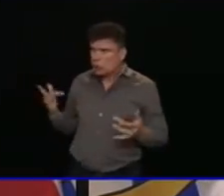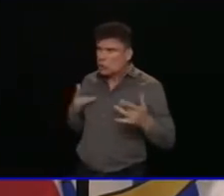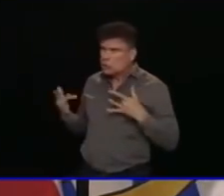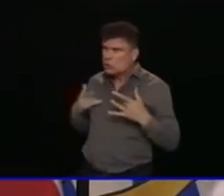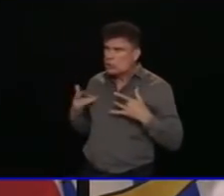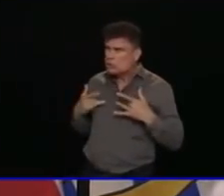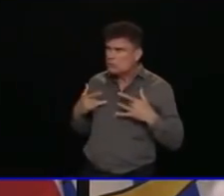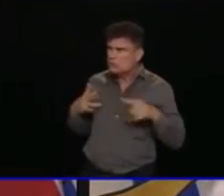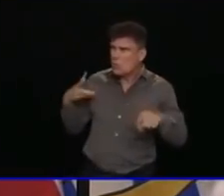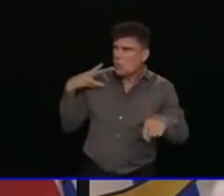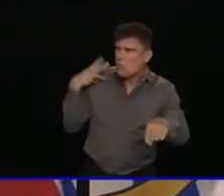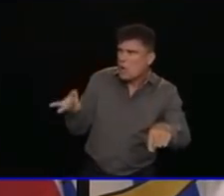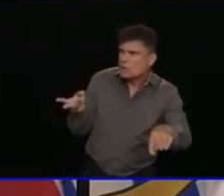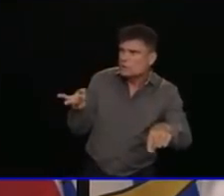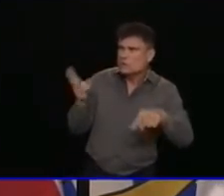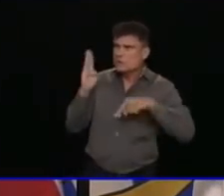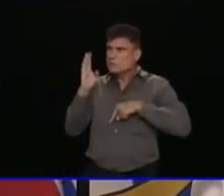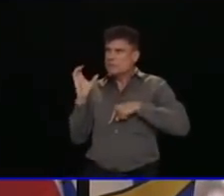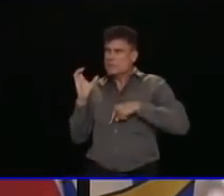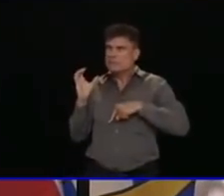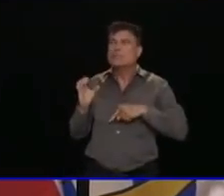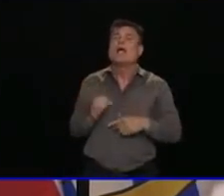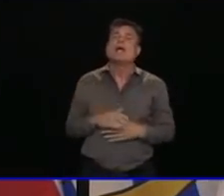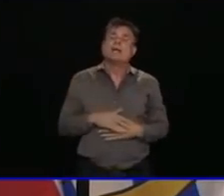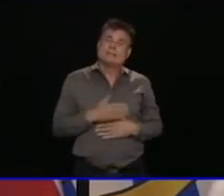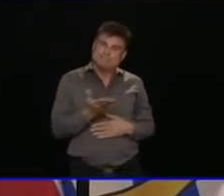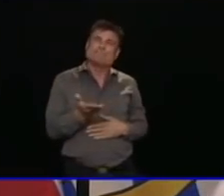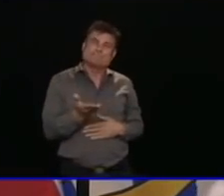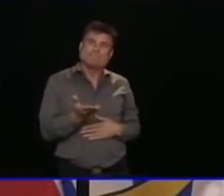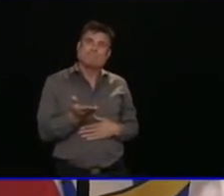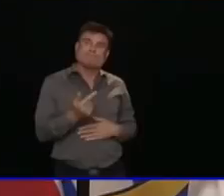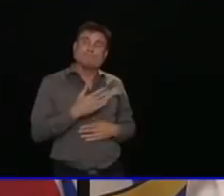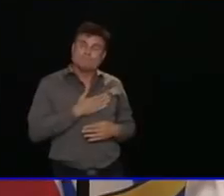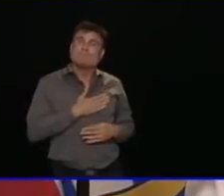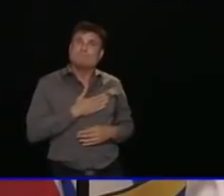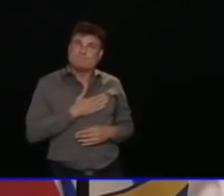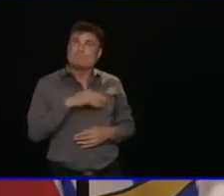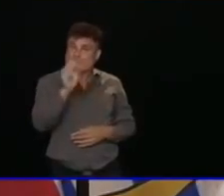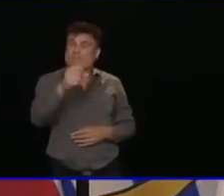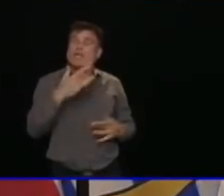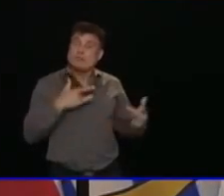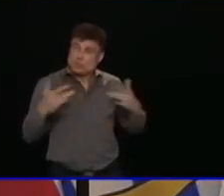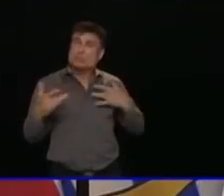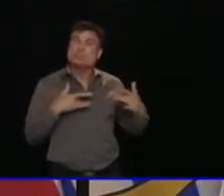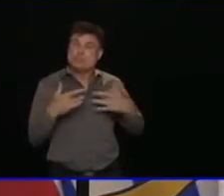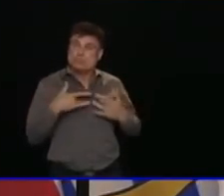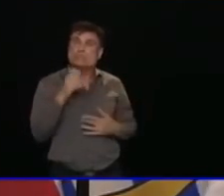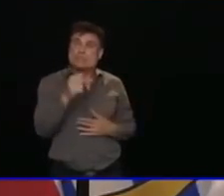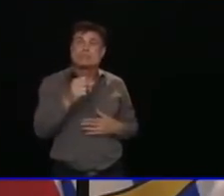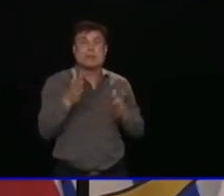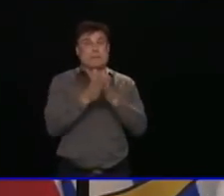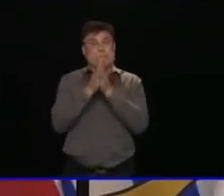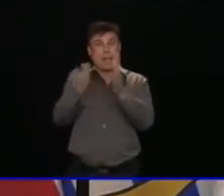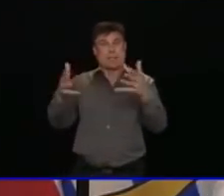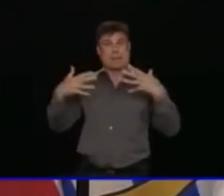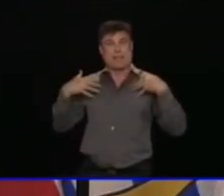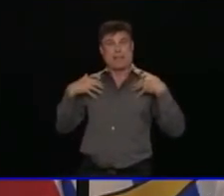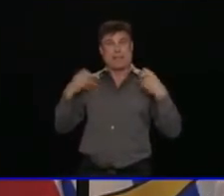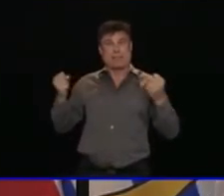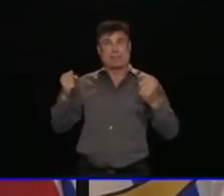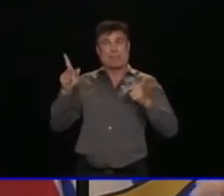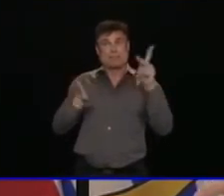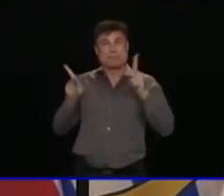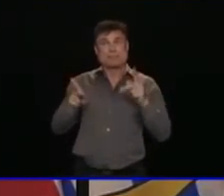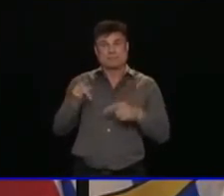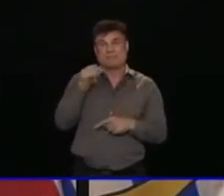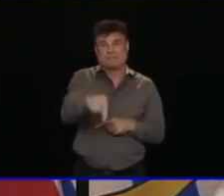I know they've been doing some really great work there in terms of the public health work, and they're able to locate, they have a